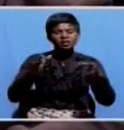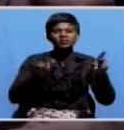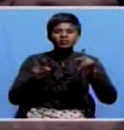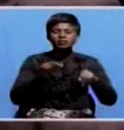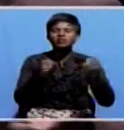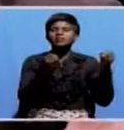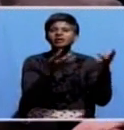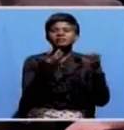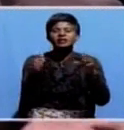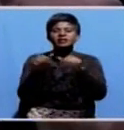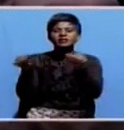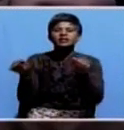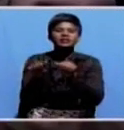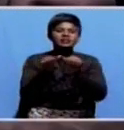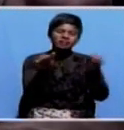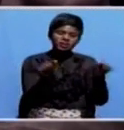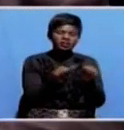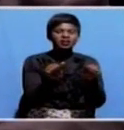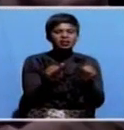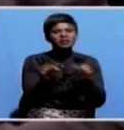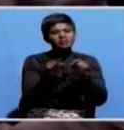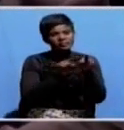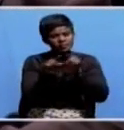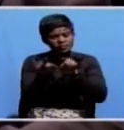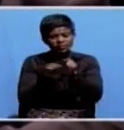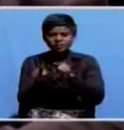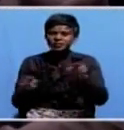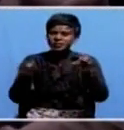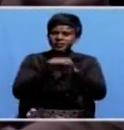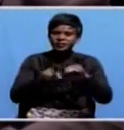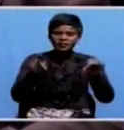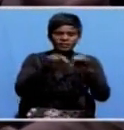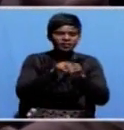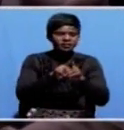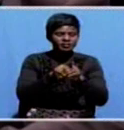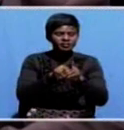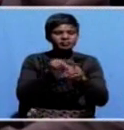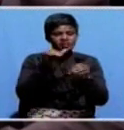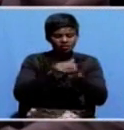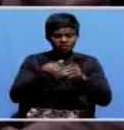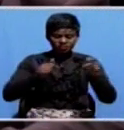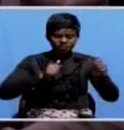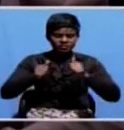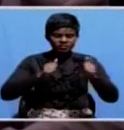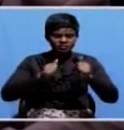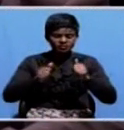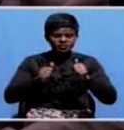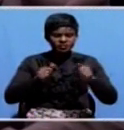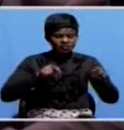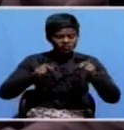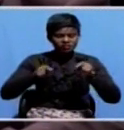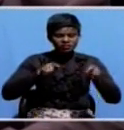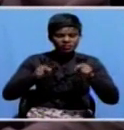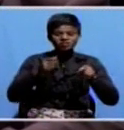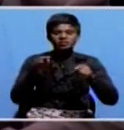from various walks of life to take part in the administration and the ruling of